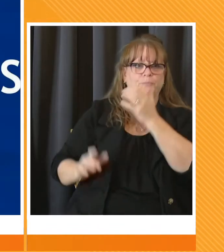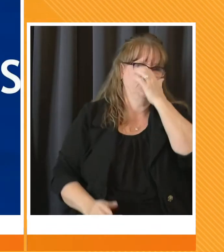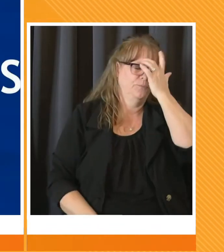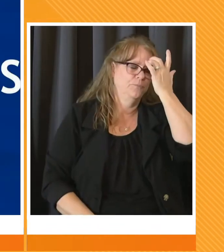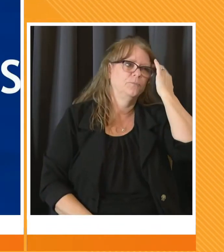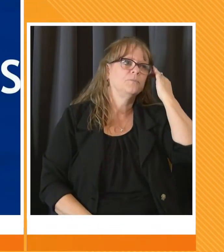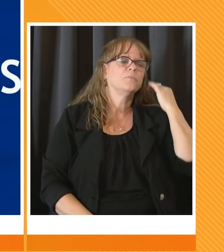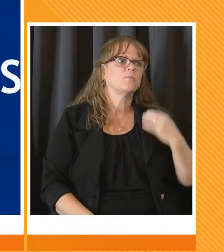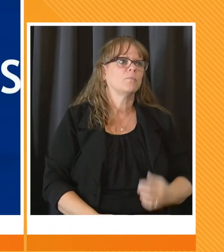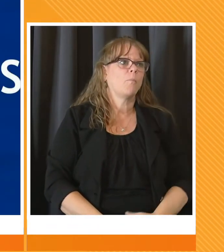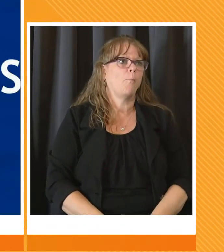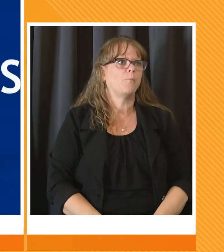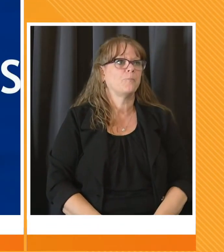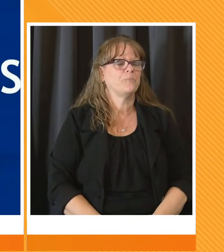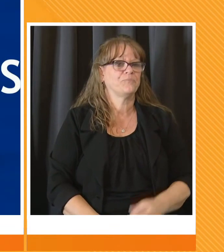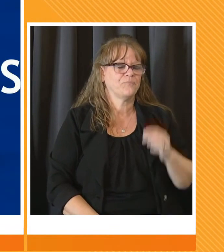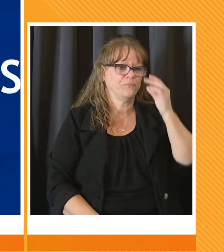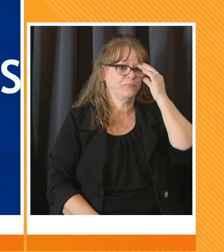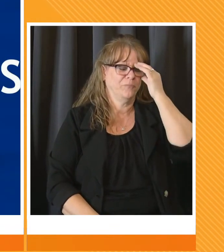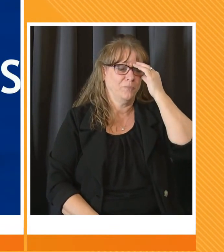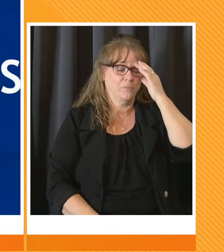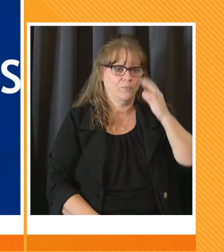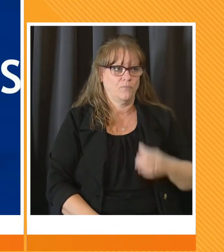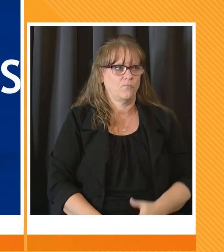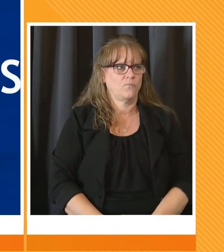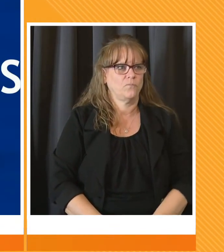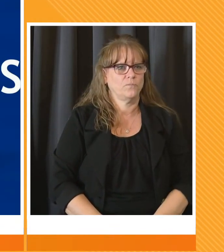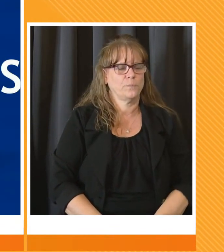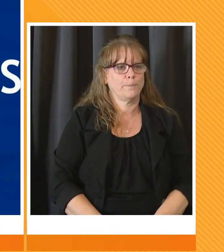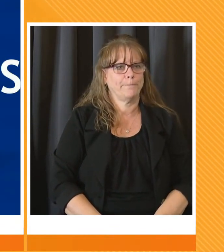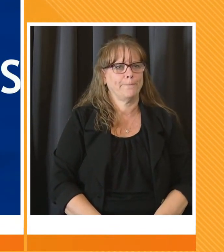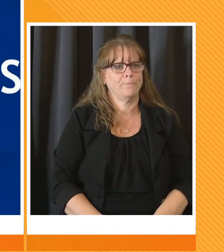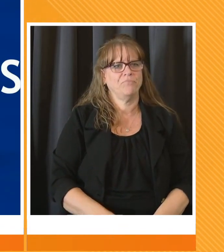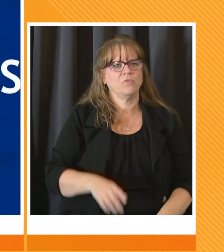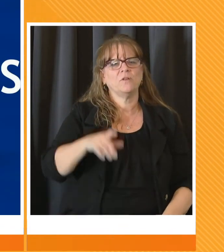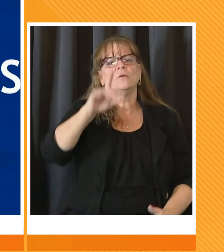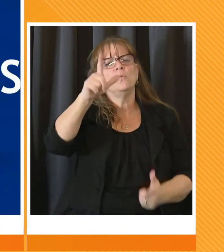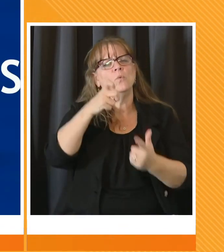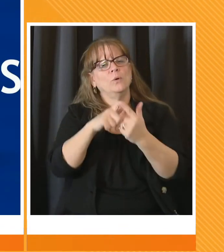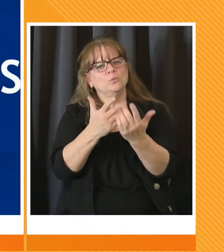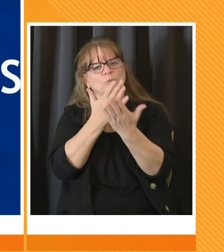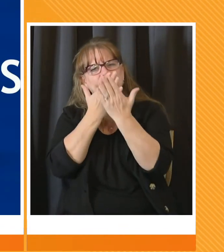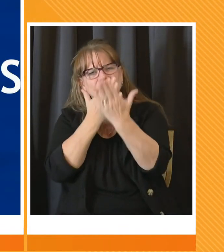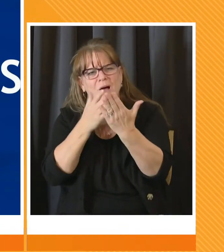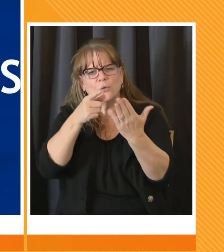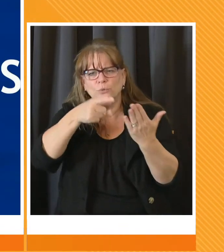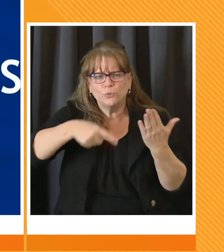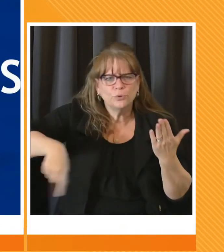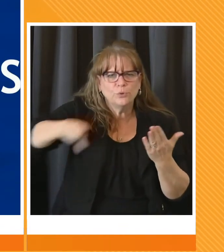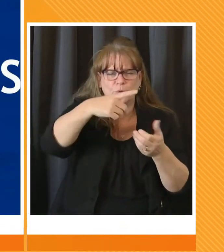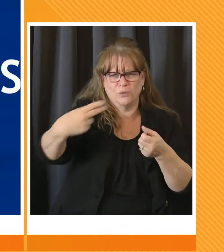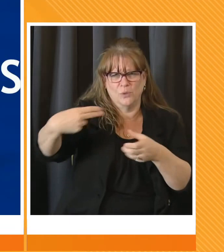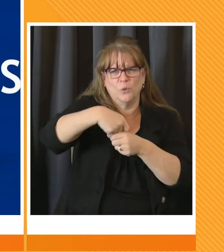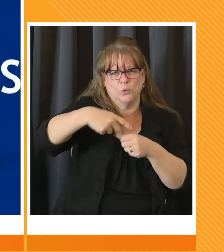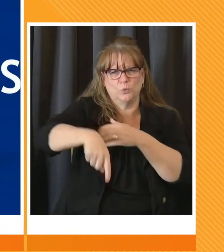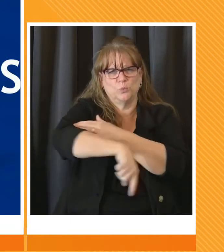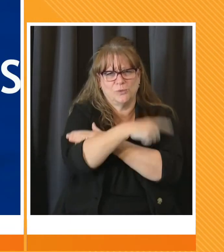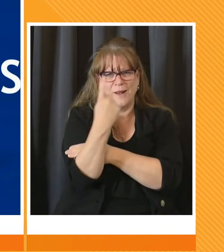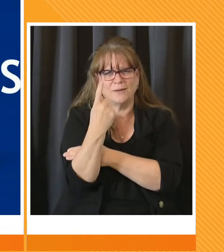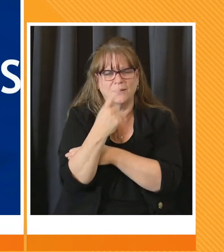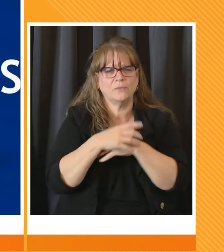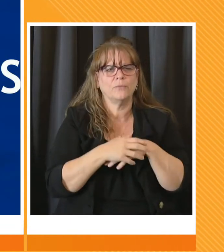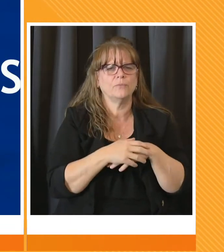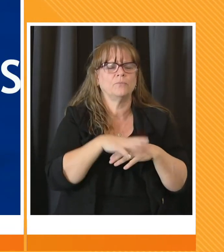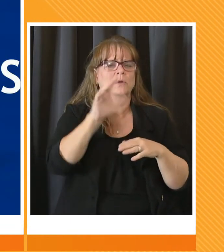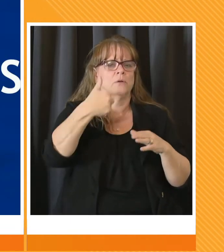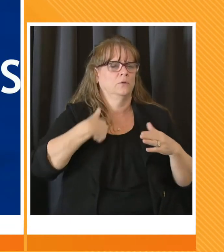All right. Well, thank you all for joining us here this afternoon. And I'm excited to give everyone an overview